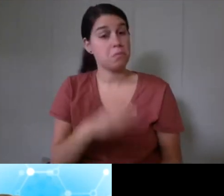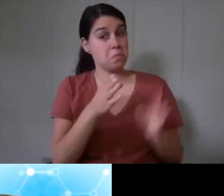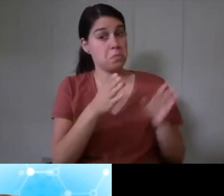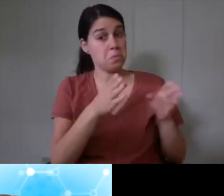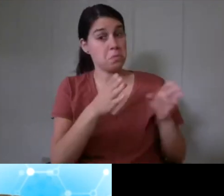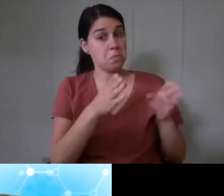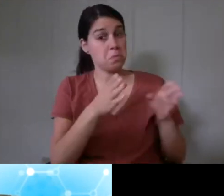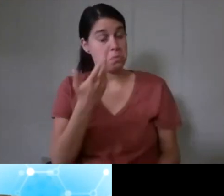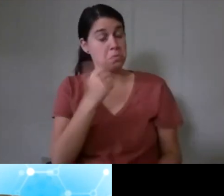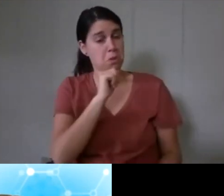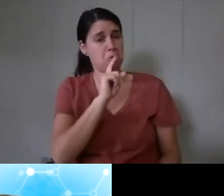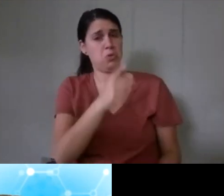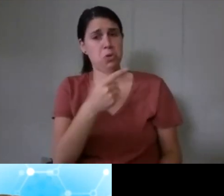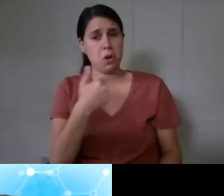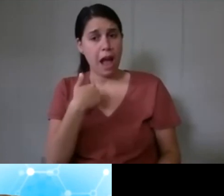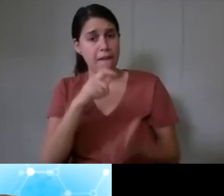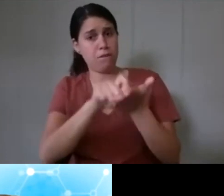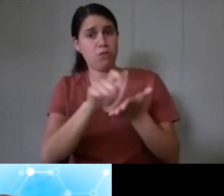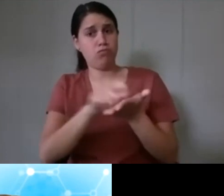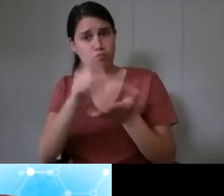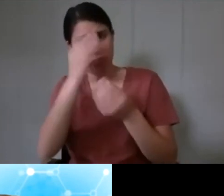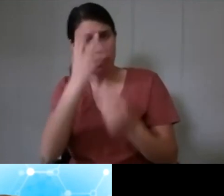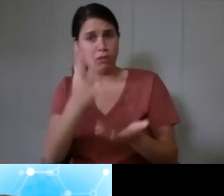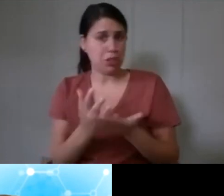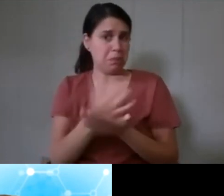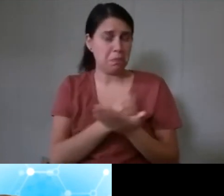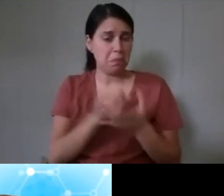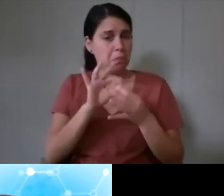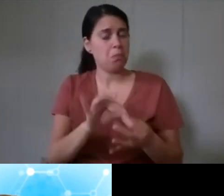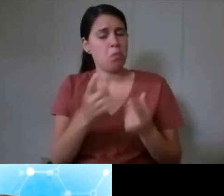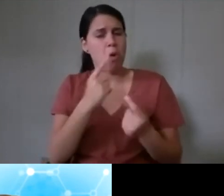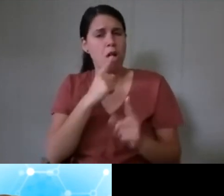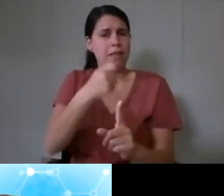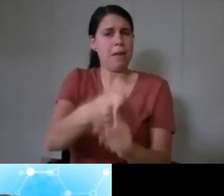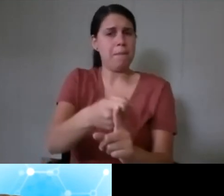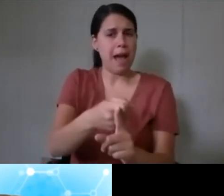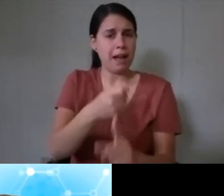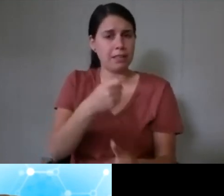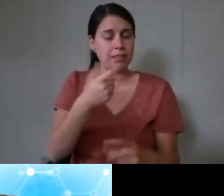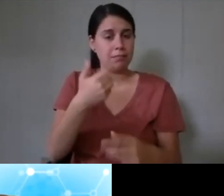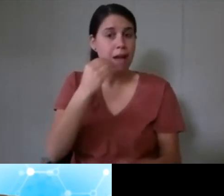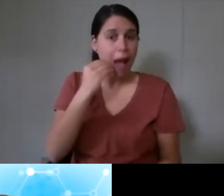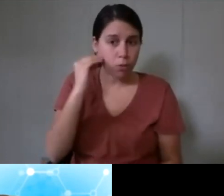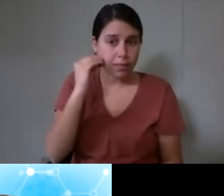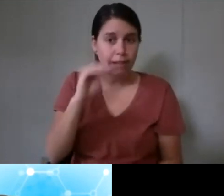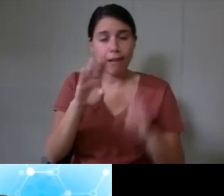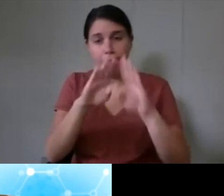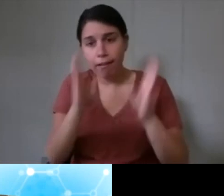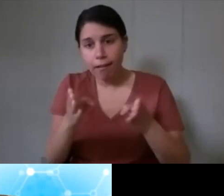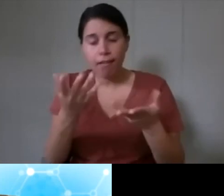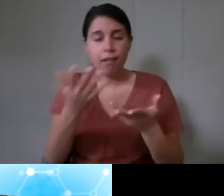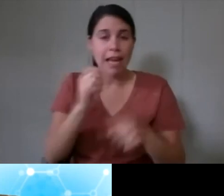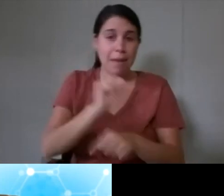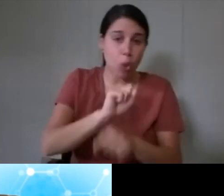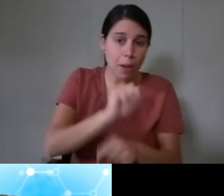there is literature that focuses really on the implications of having housing and, like you said,